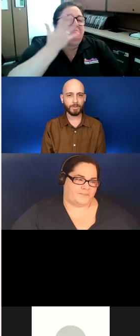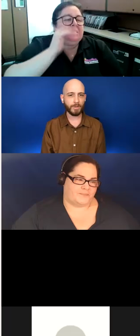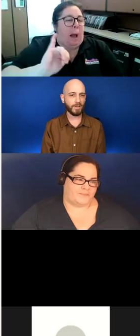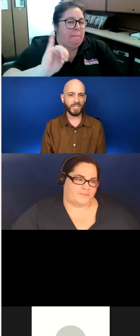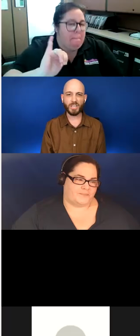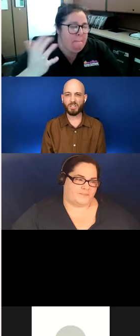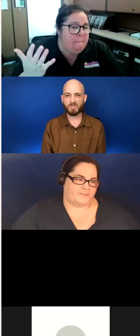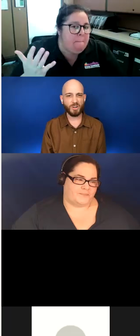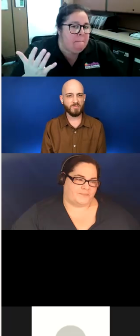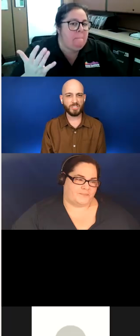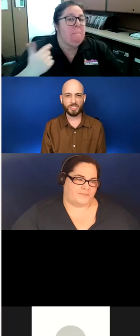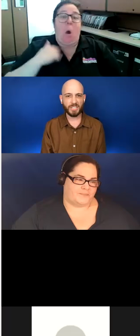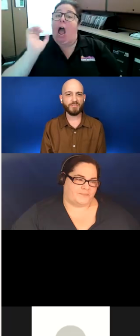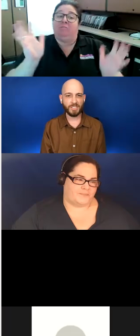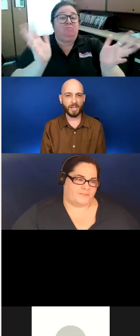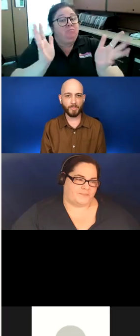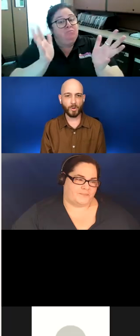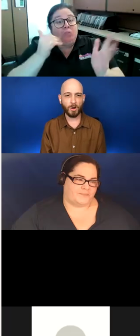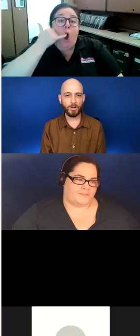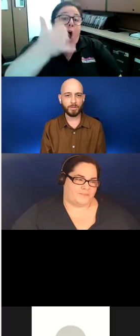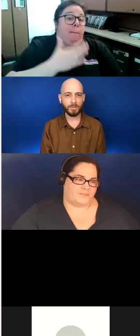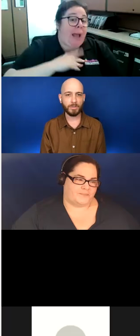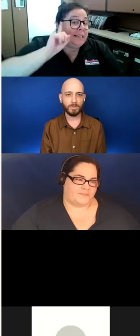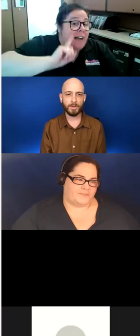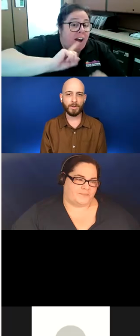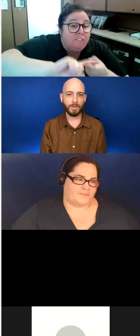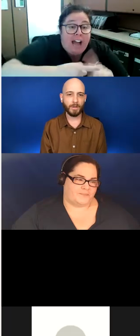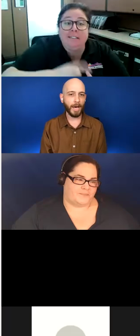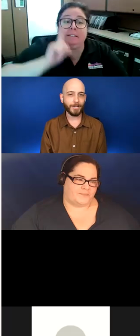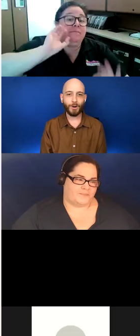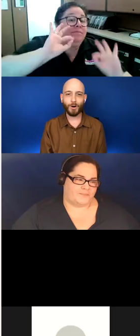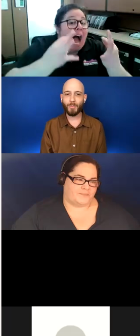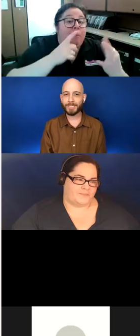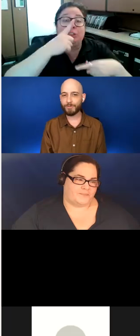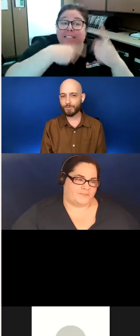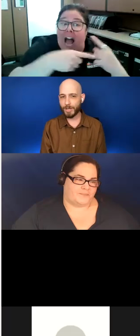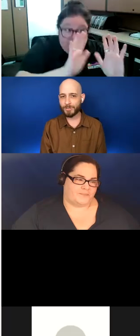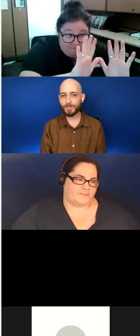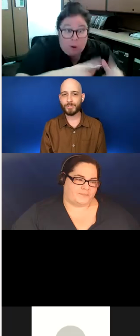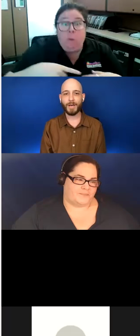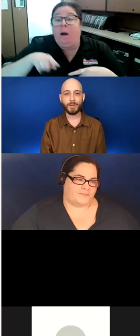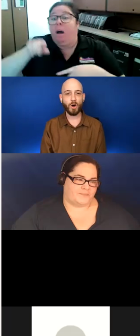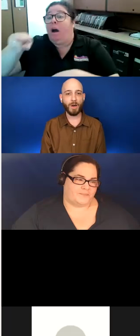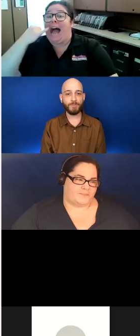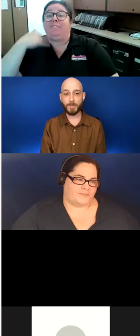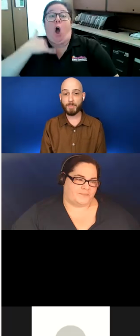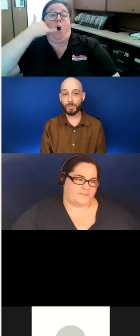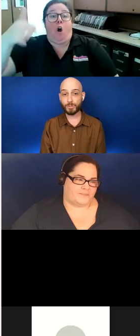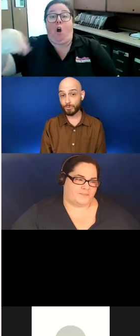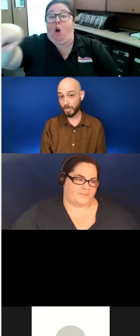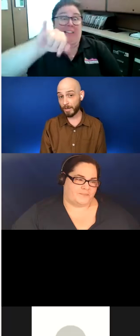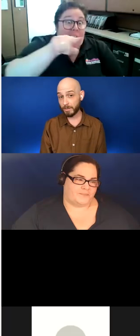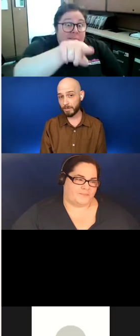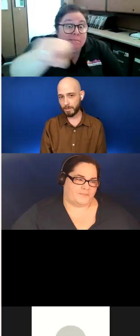phone. It looks pretty much just like a FaceTime call. I can call my deaf friends. I can call my